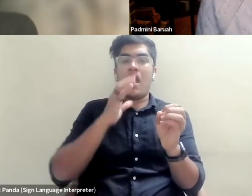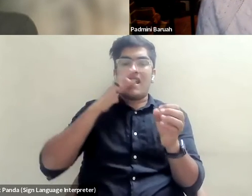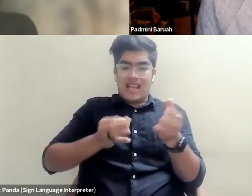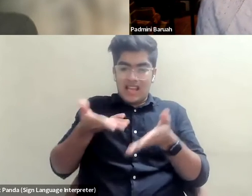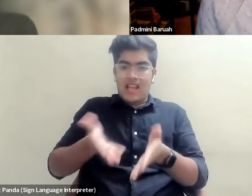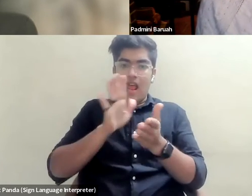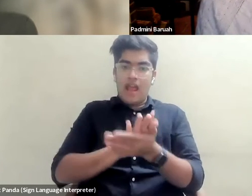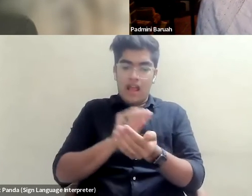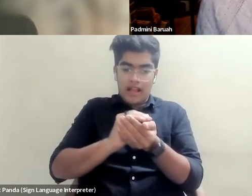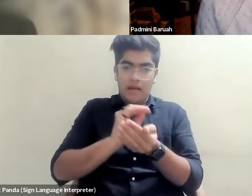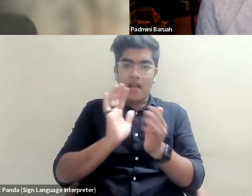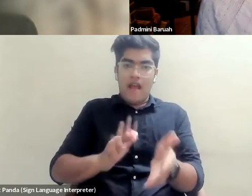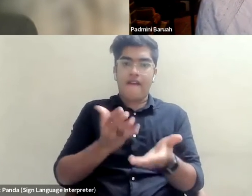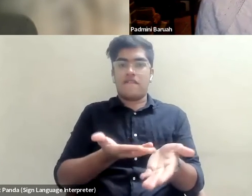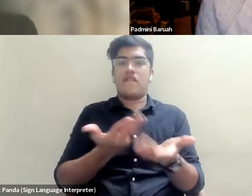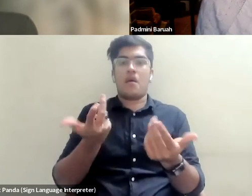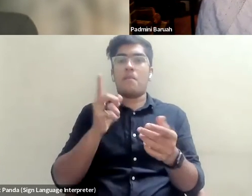that as